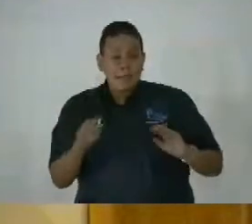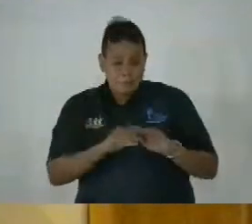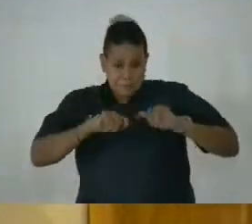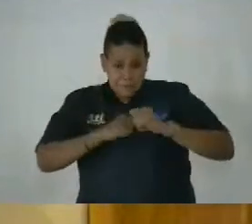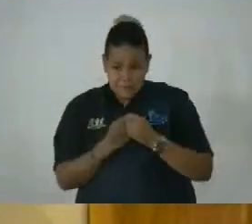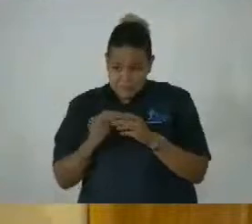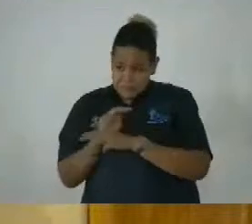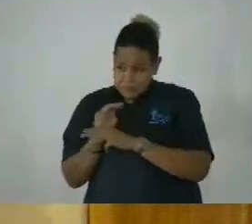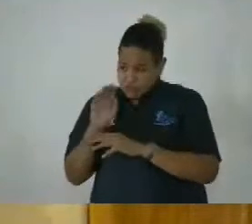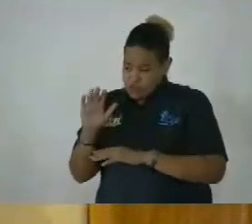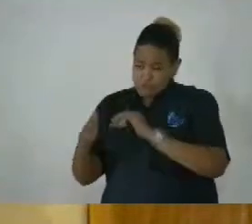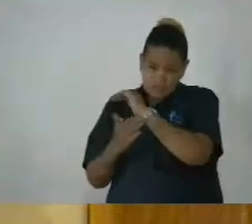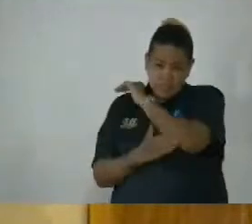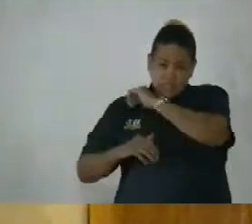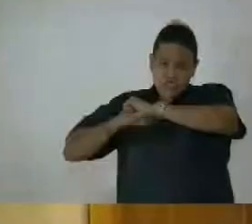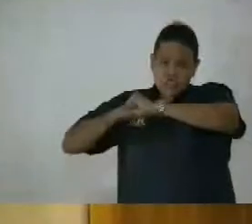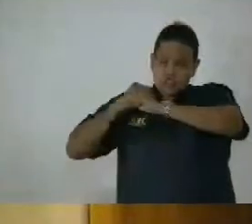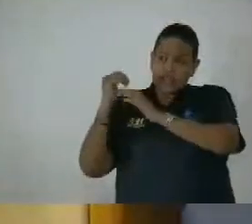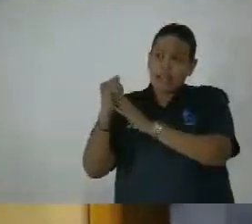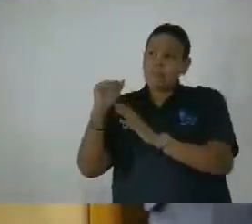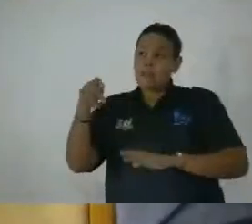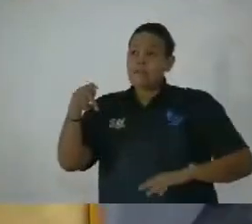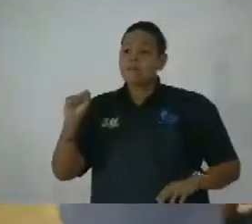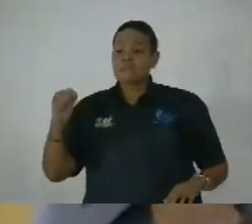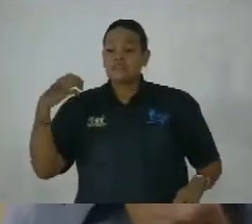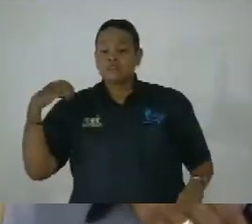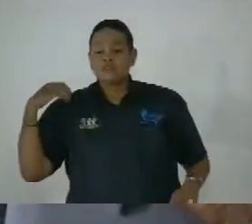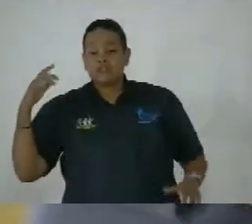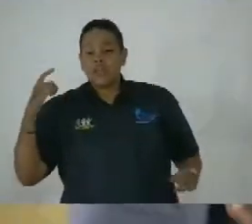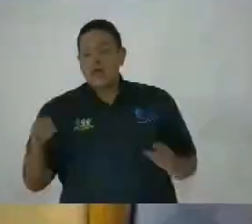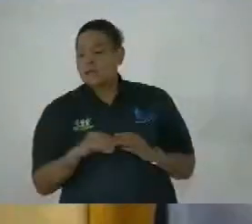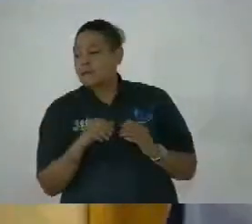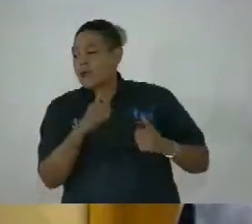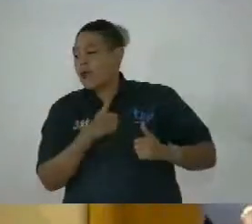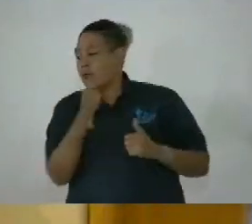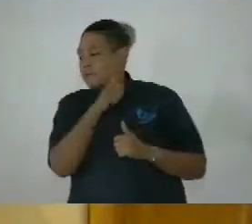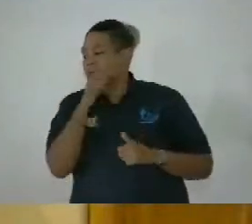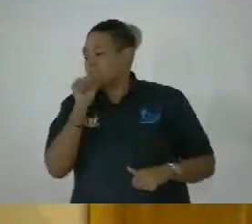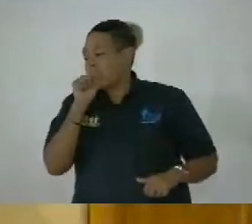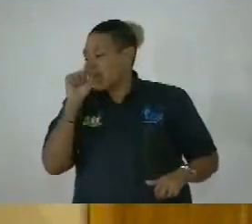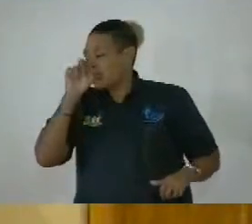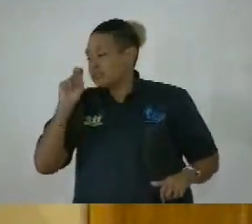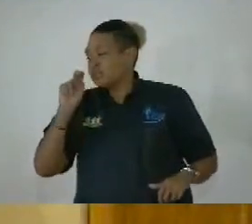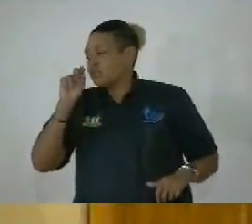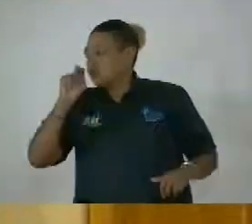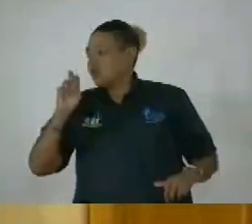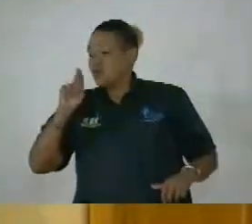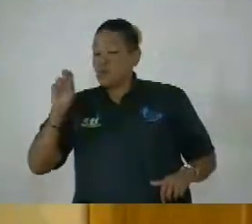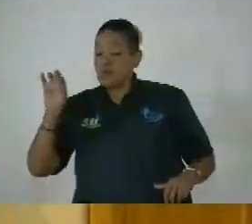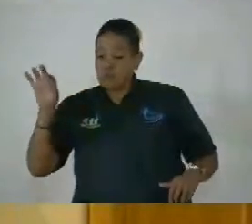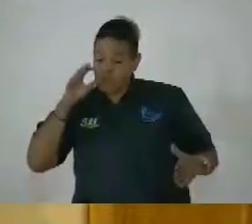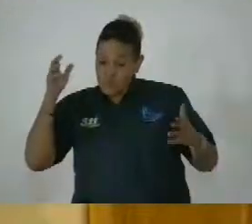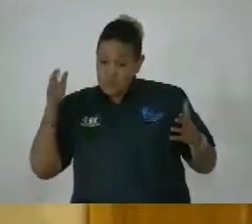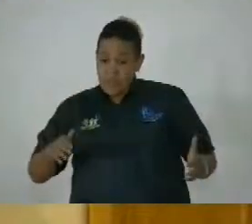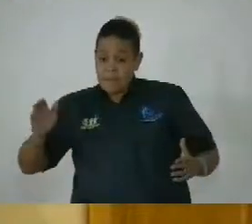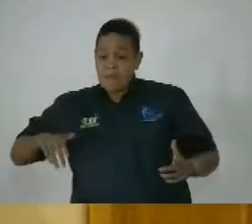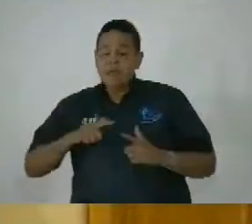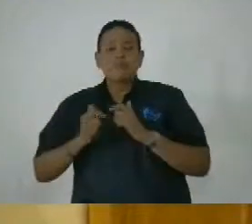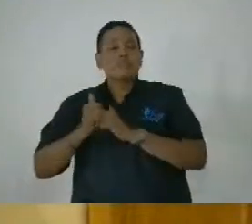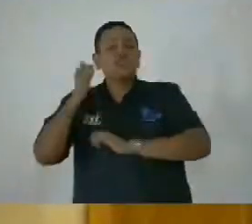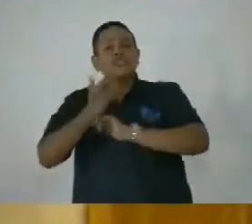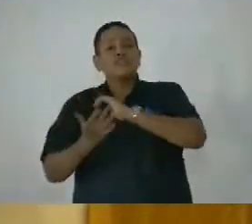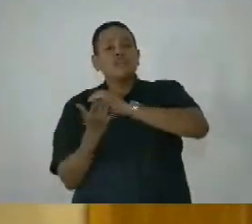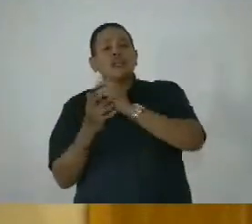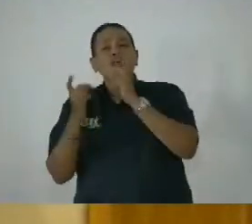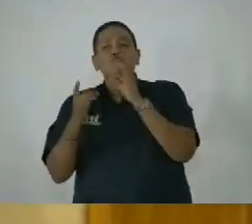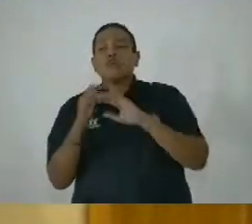in the Ministry of National Security, led by the Permanent Secretary, Ambassador Alistair Stoneroof, currently in the House, and the Chief Technical Directors,